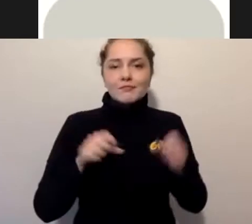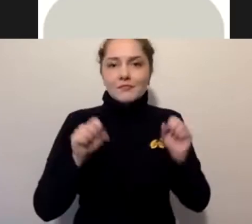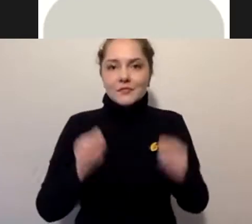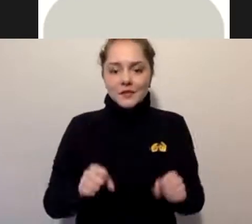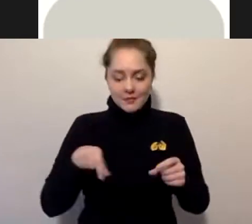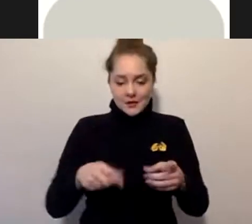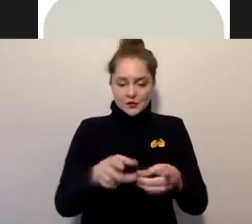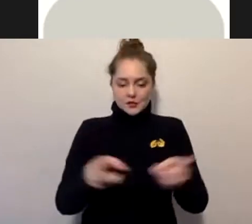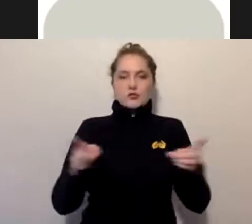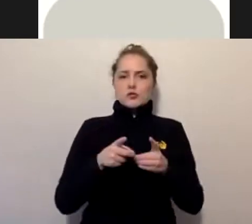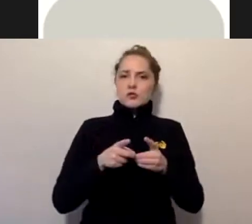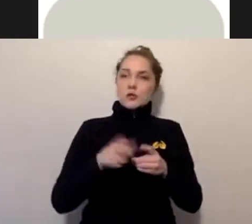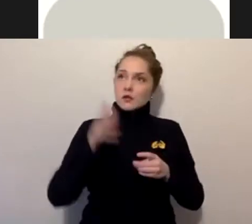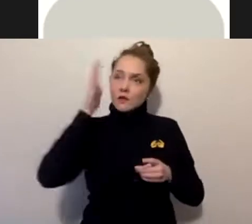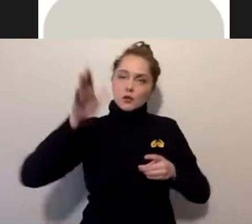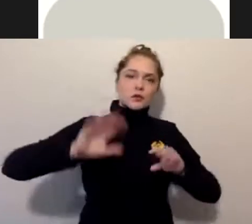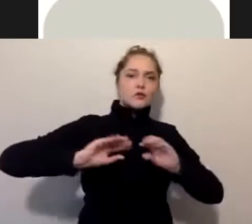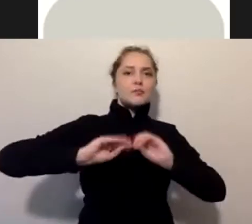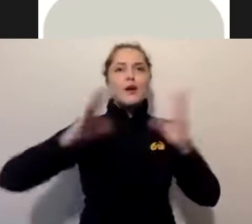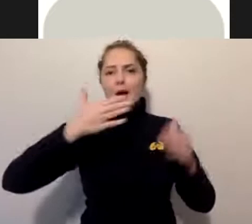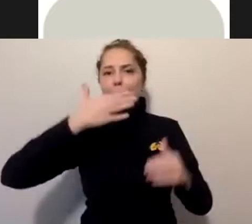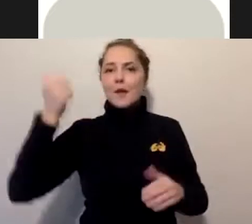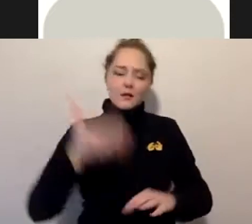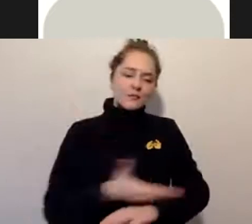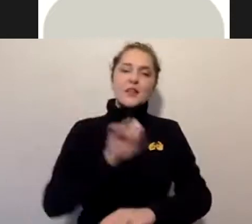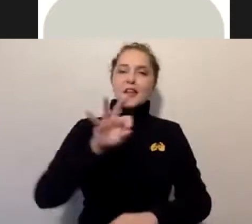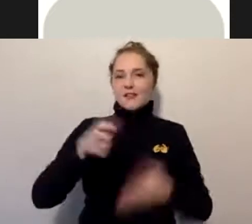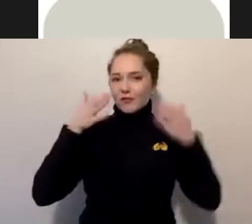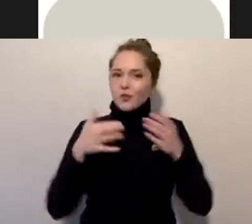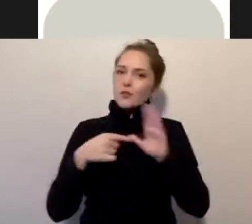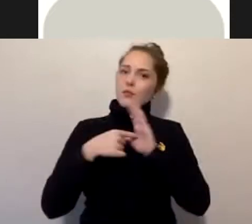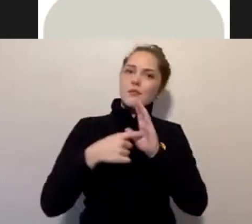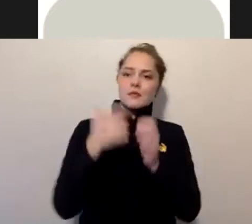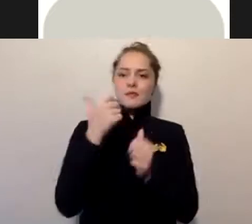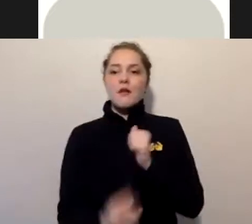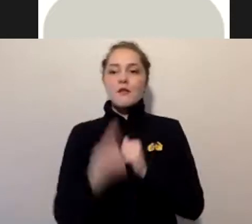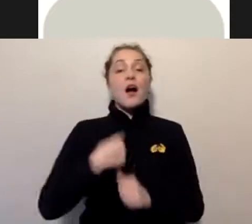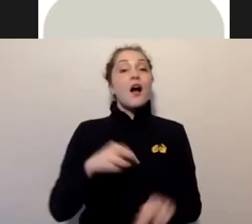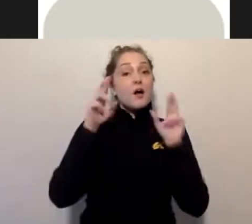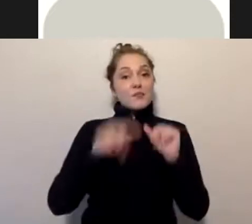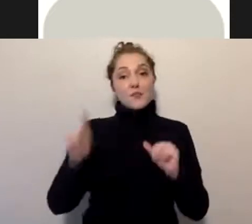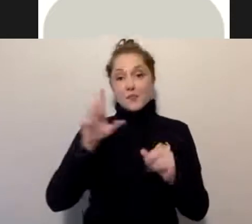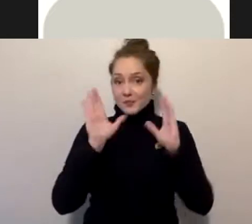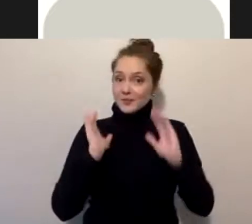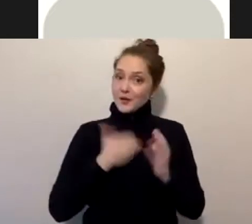to a brighter future focused on representing everyone. And I hope that folks will listen to our